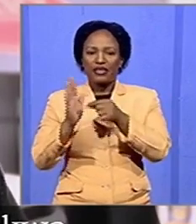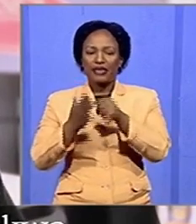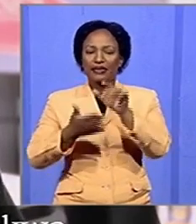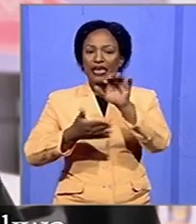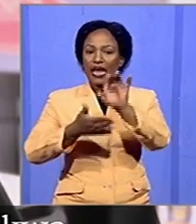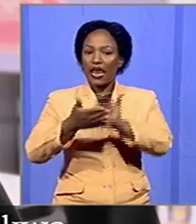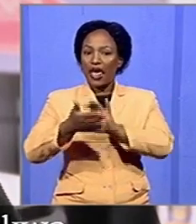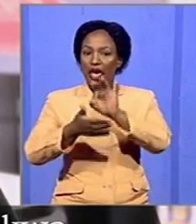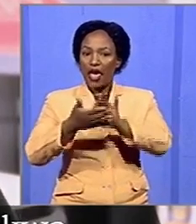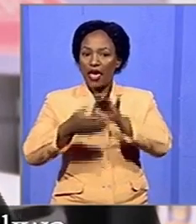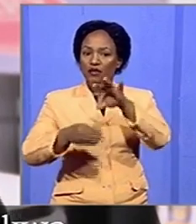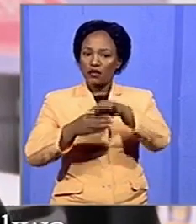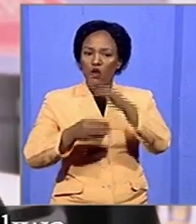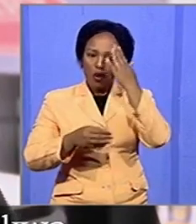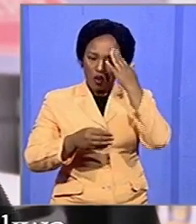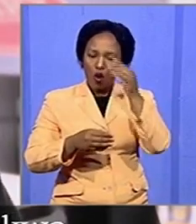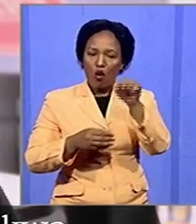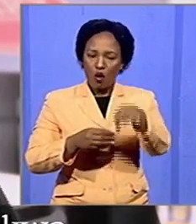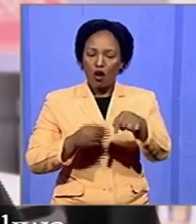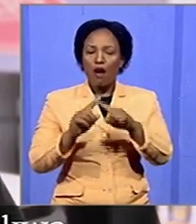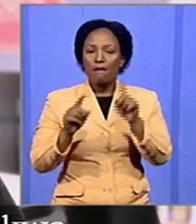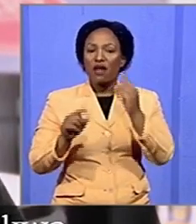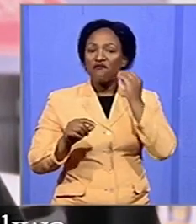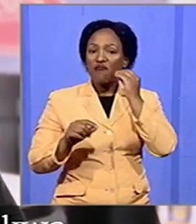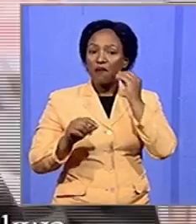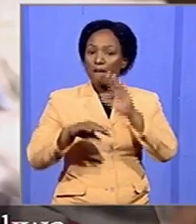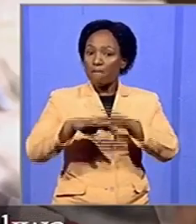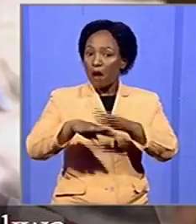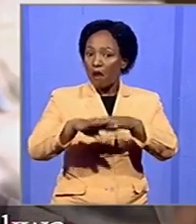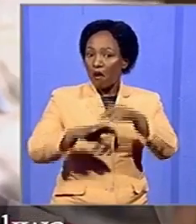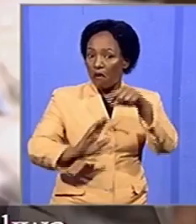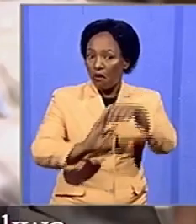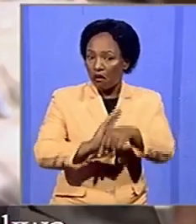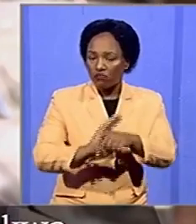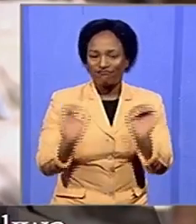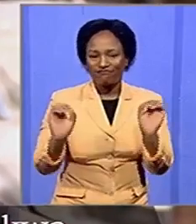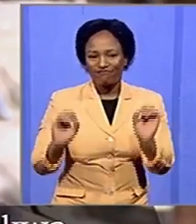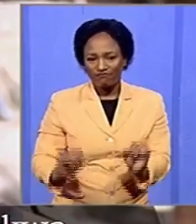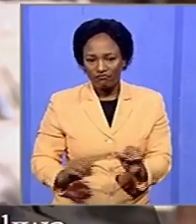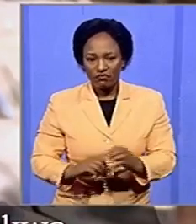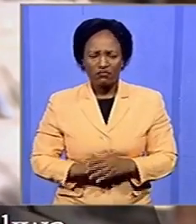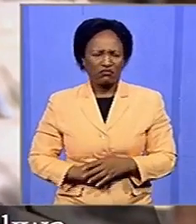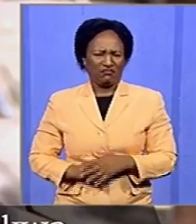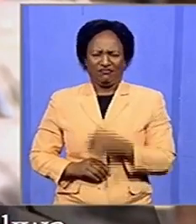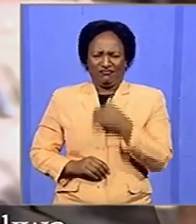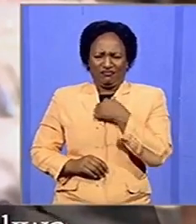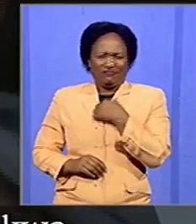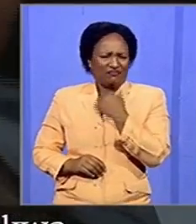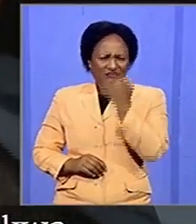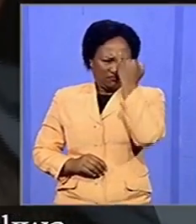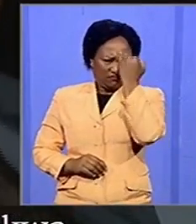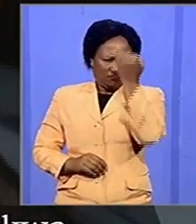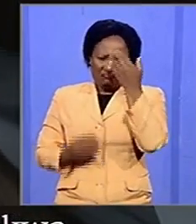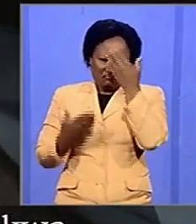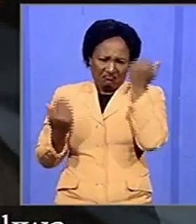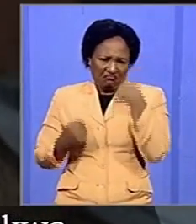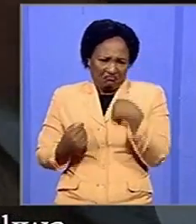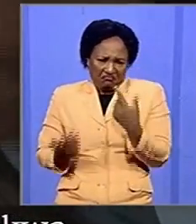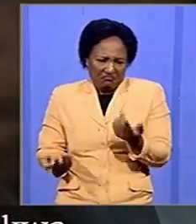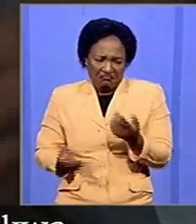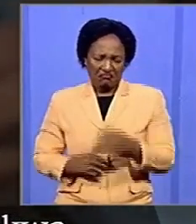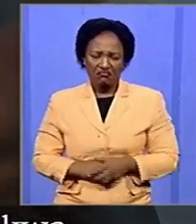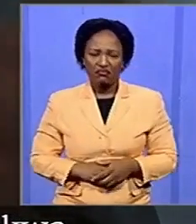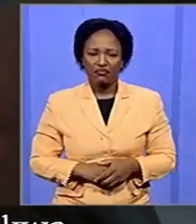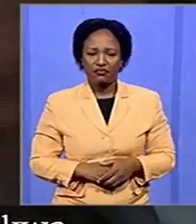we have now no much information that we are aware of that. Actually, I have no idea about anything. Ha hona le kganyetso